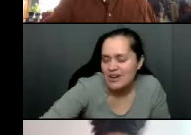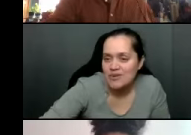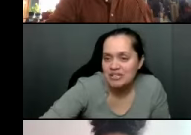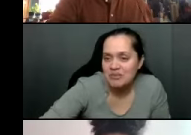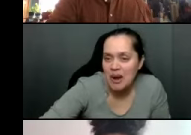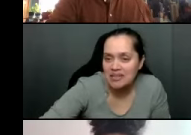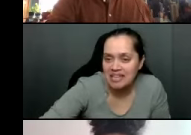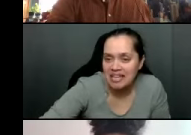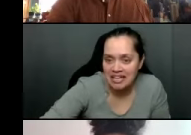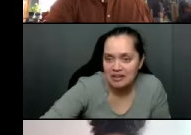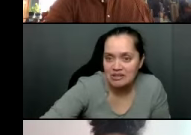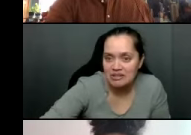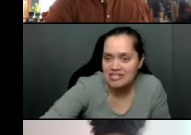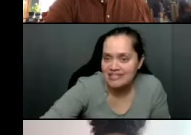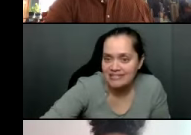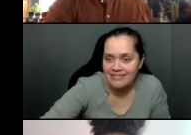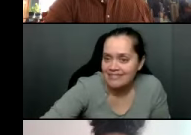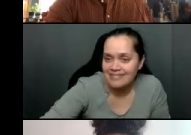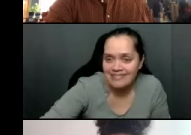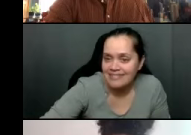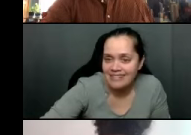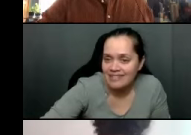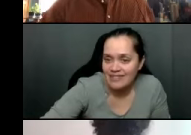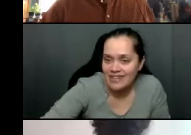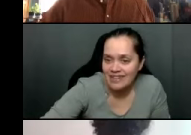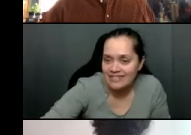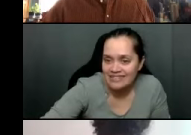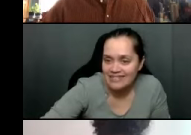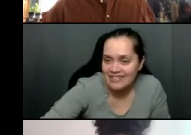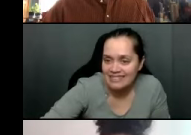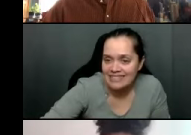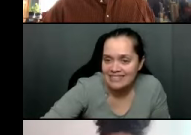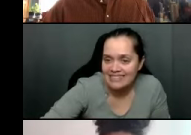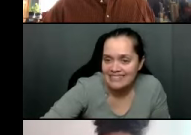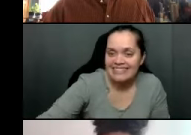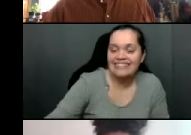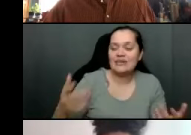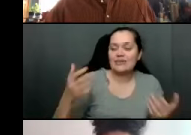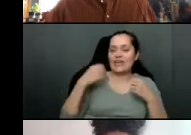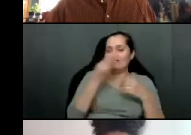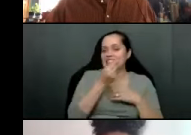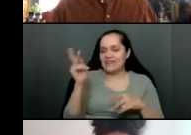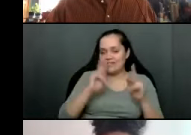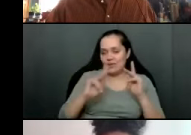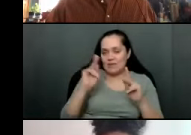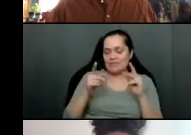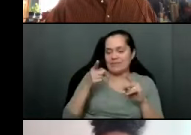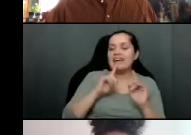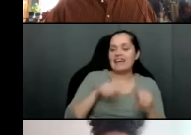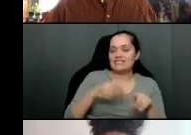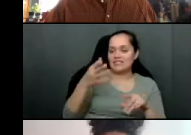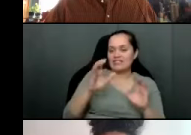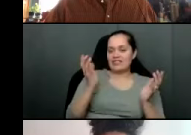It's funny, I can see it on one screen and not on the other screen here. All right, so we've got a variety of answers there in the